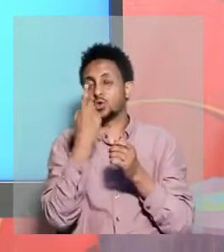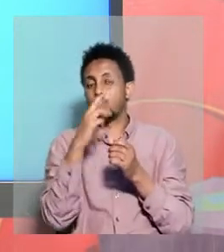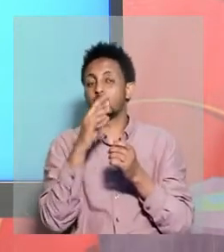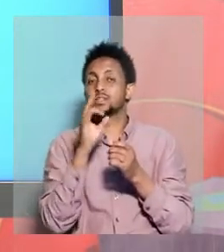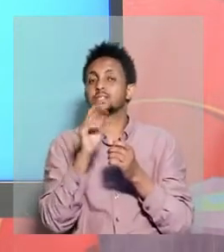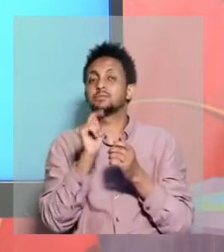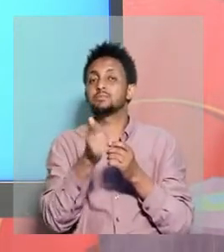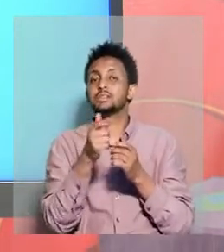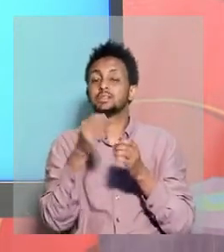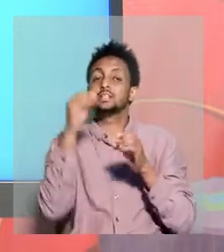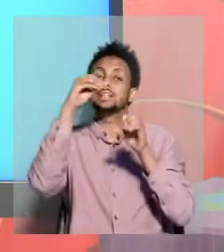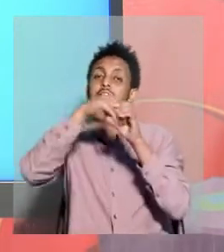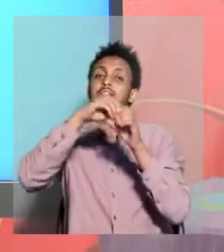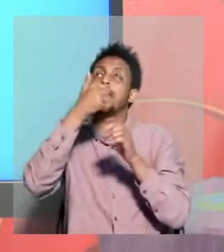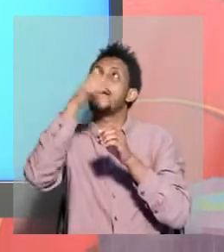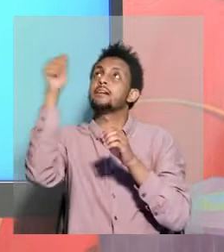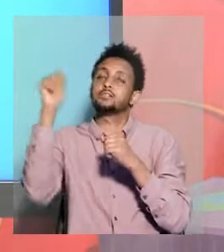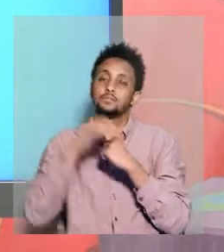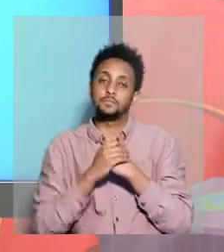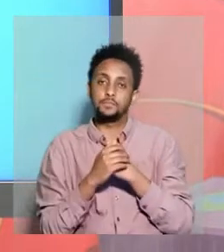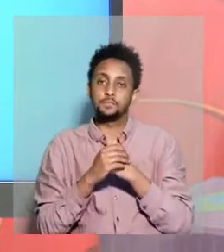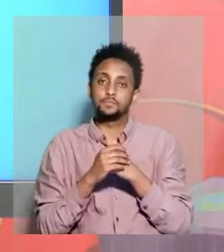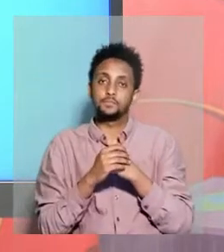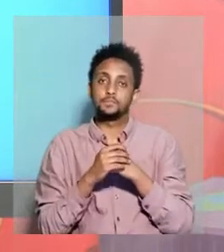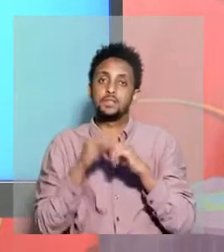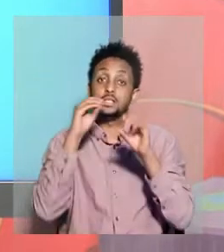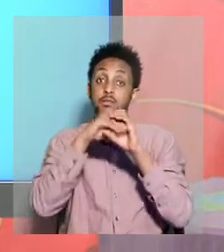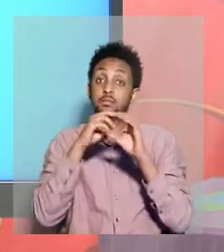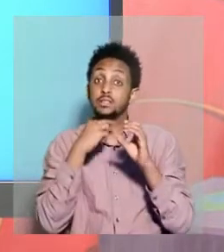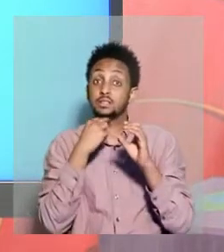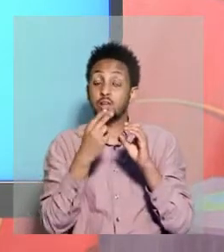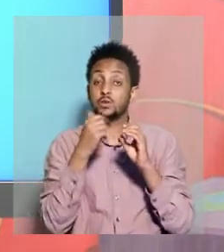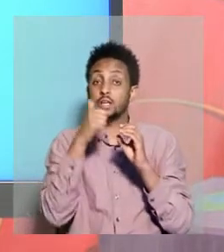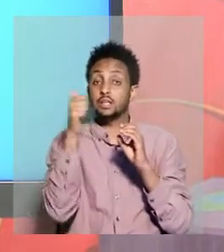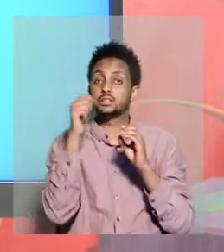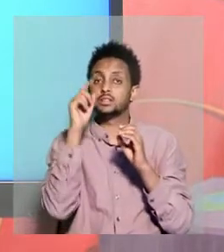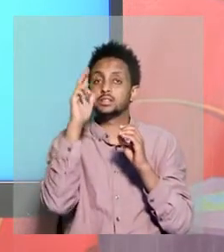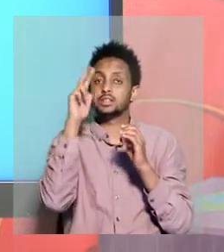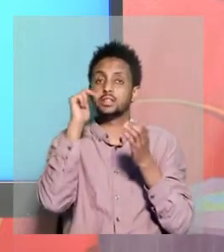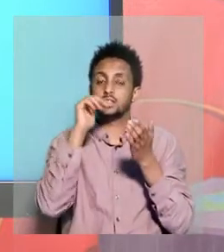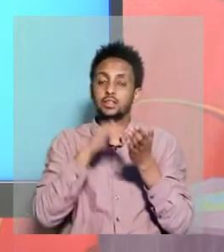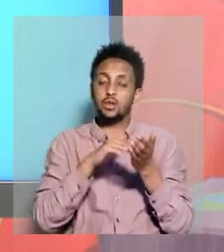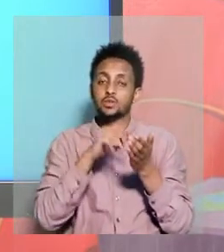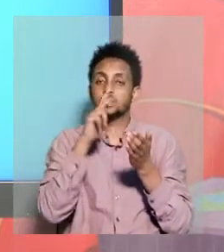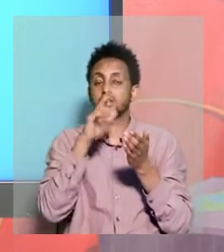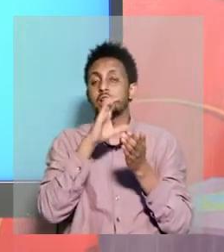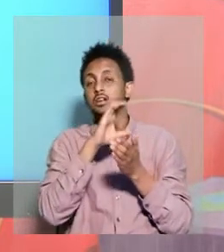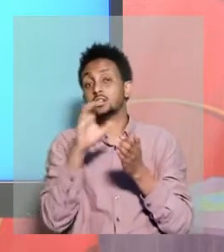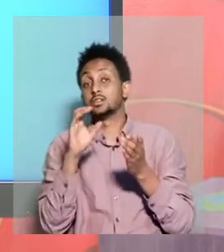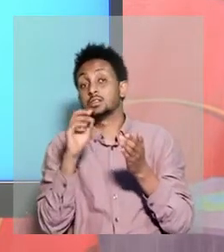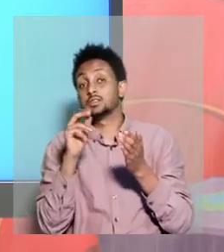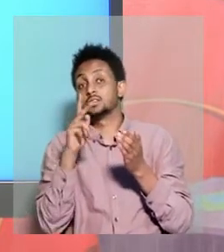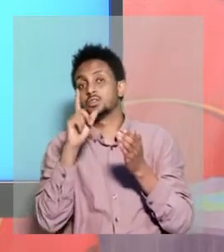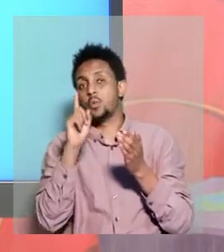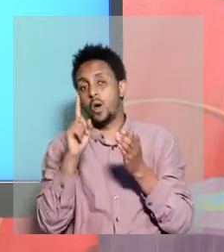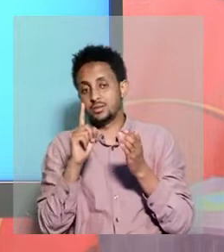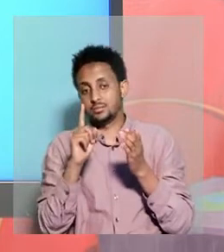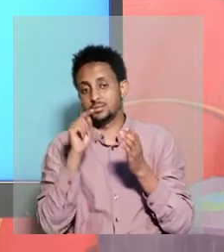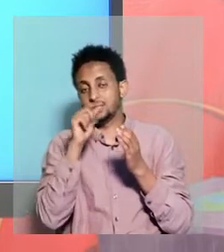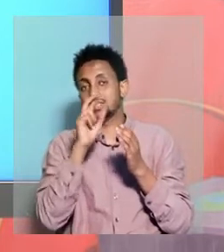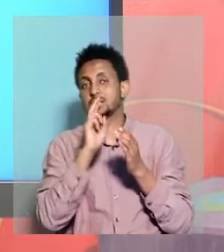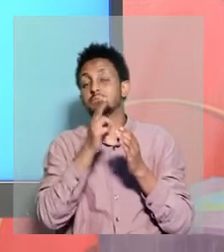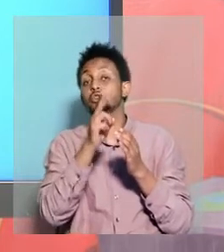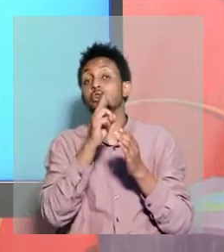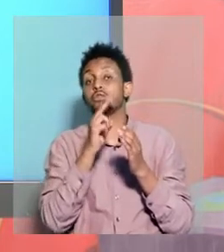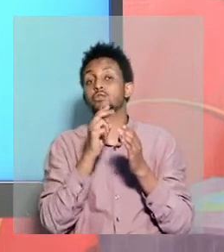of a sound in air. Okay, the speed of sound in air can be determined as 3031 meters per second. This one is actually the